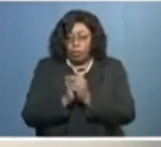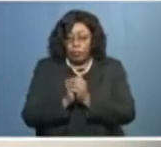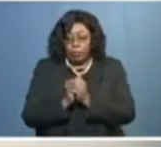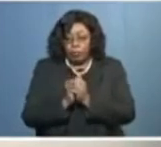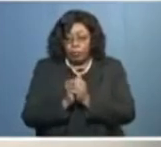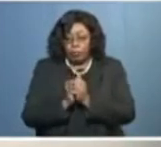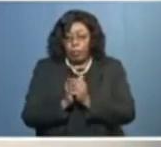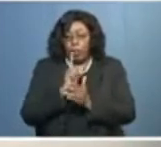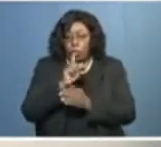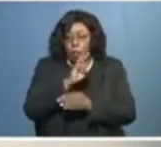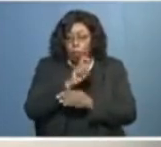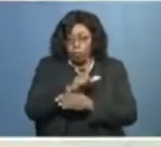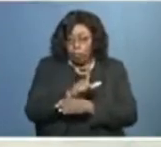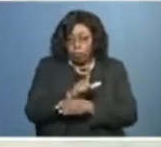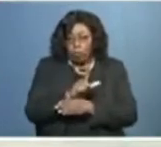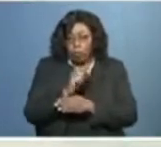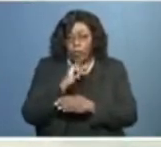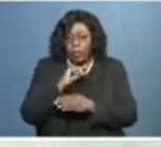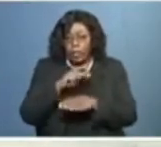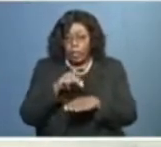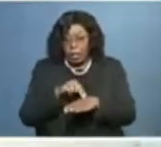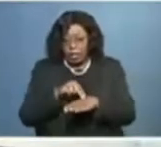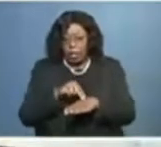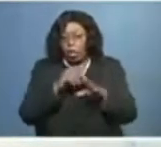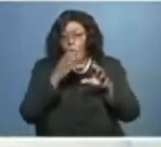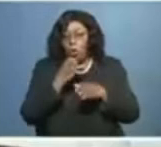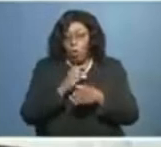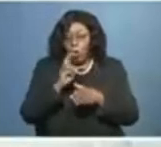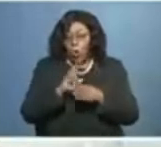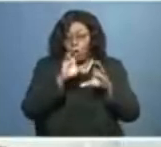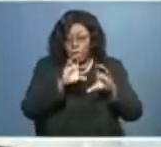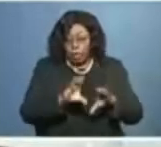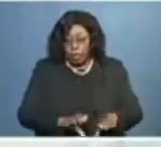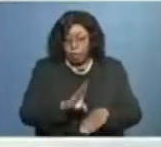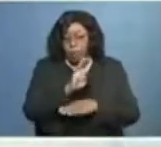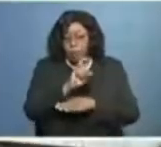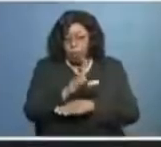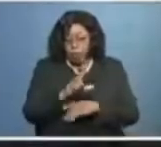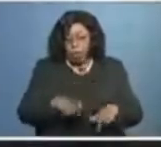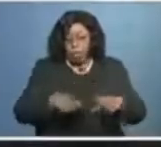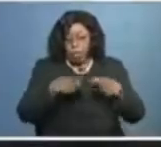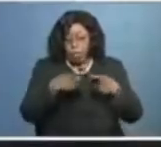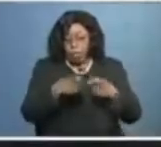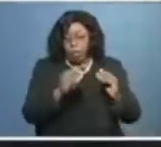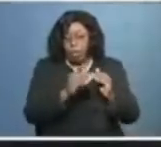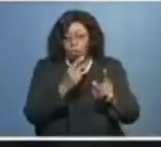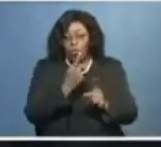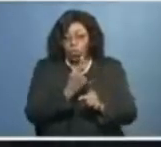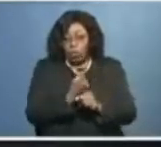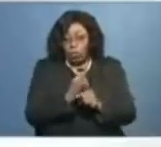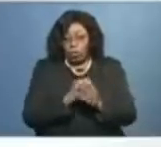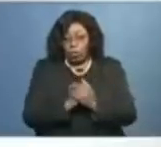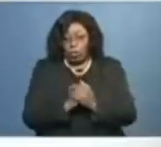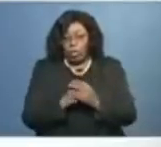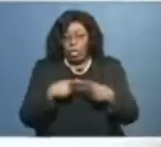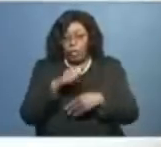encounter public consultation, though, is the Nationality or Citizenship Bill that's focused on granting equal rights. In fact, A.G.